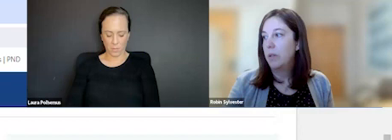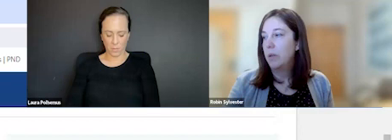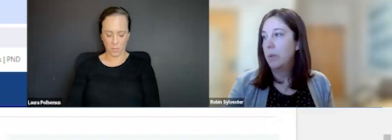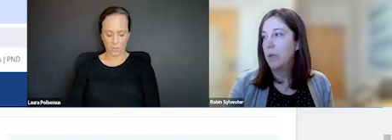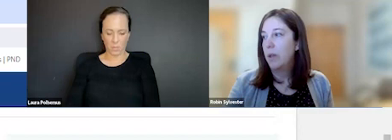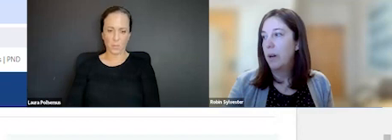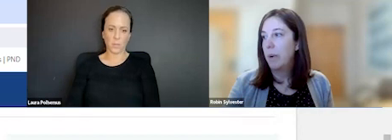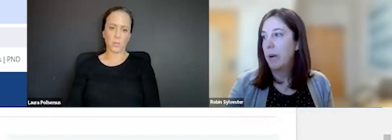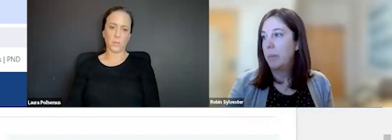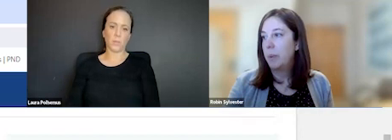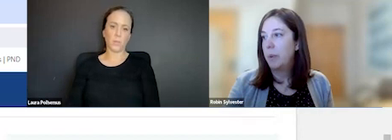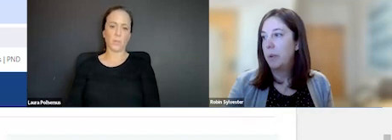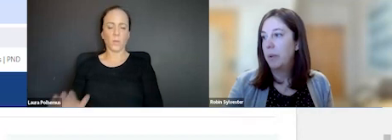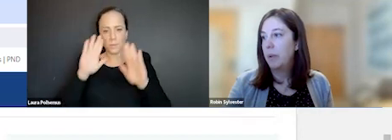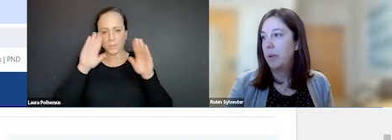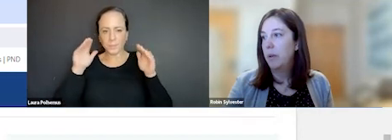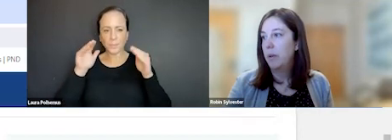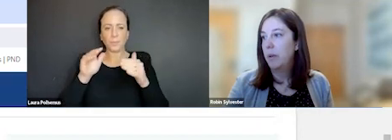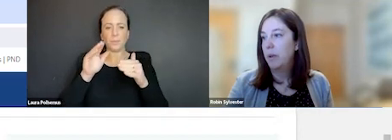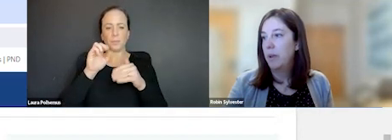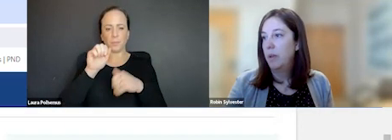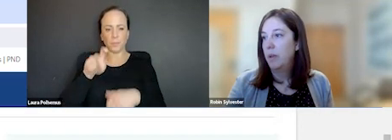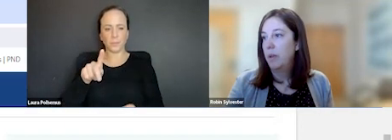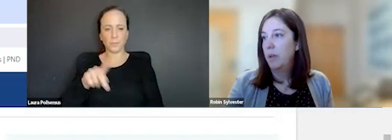You can zoom in on that map.